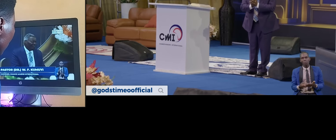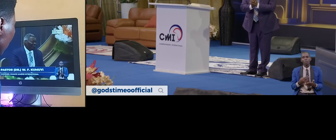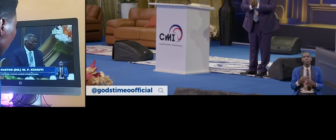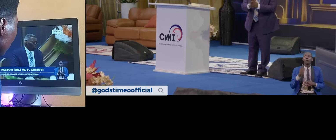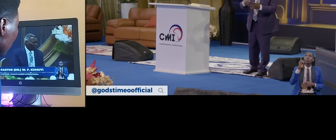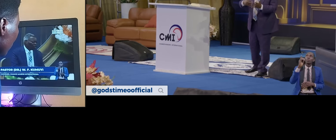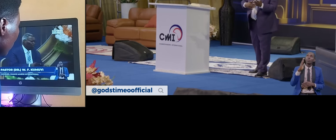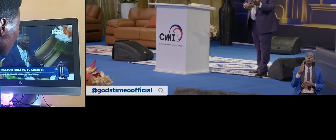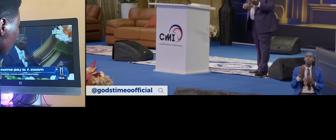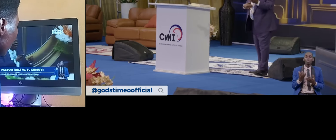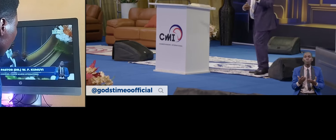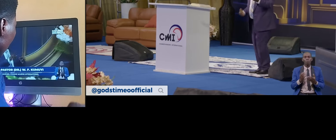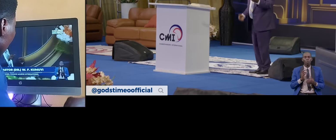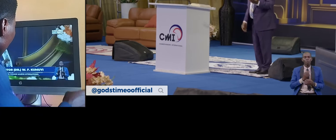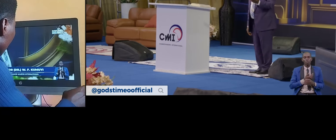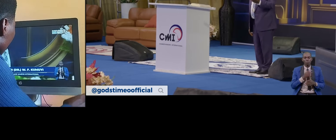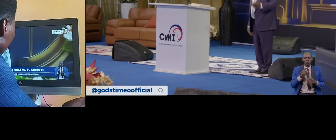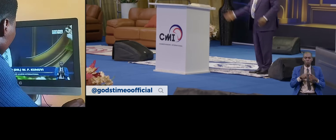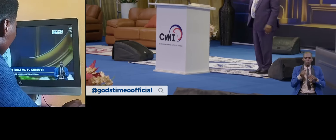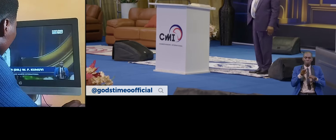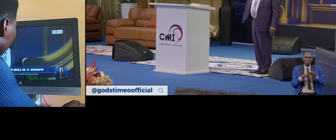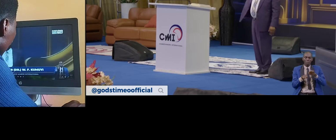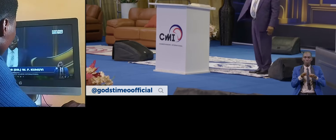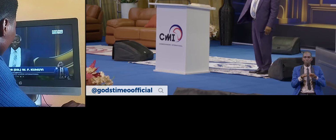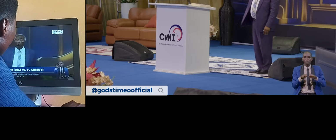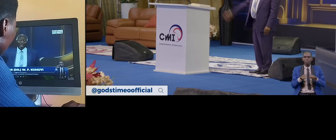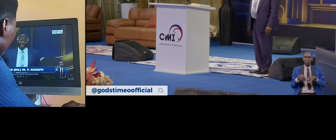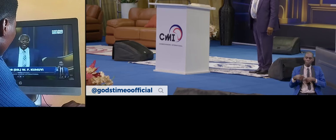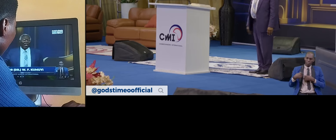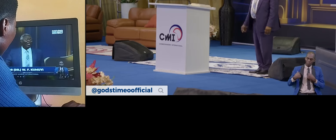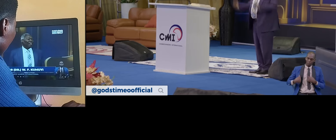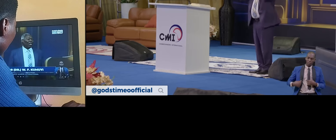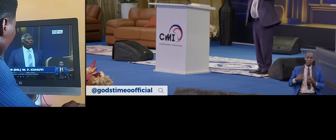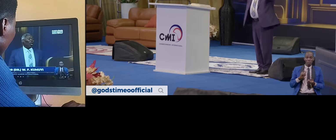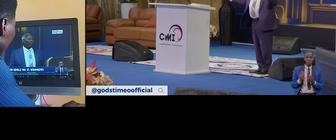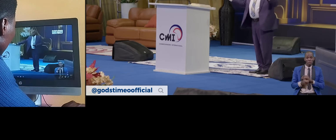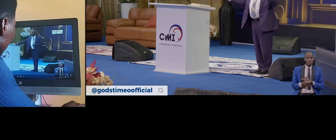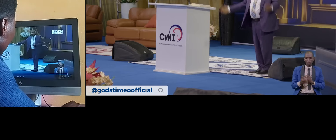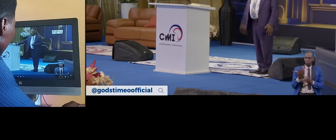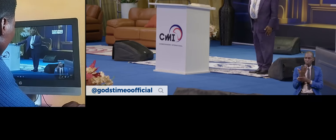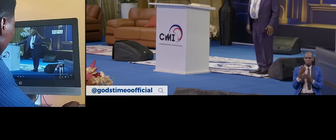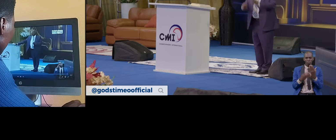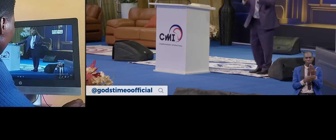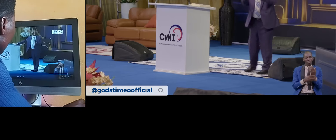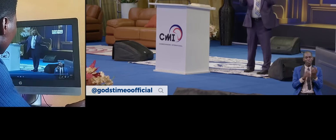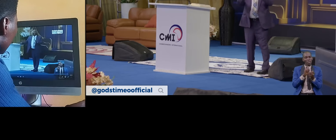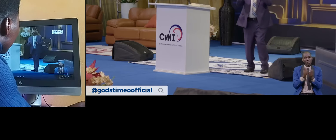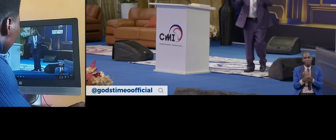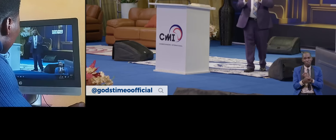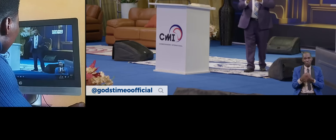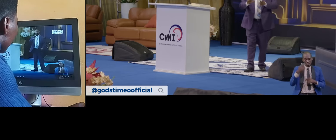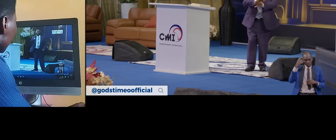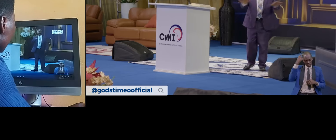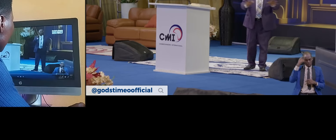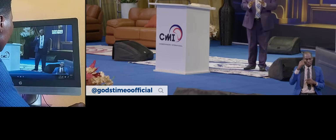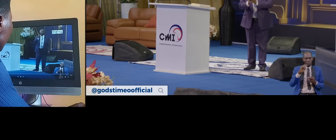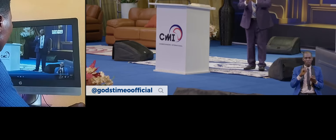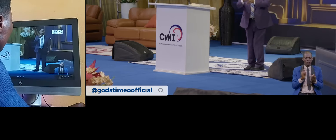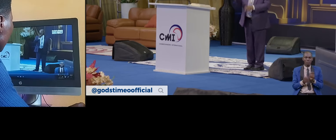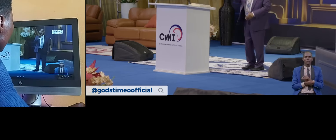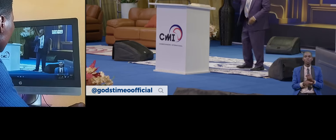be balanced. Heart change, hand change, head change, are seeking